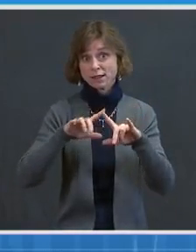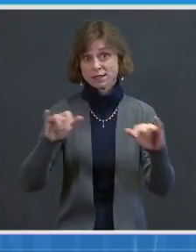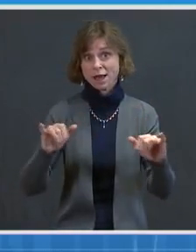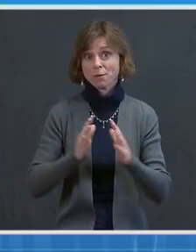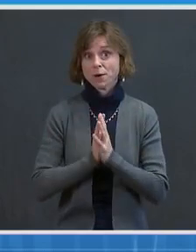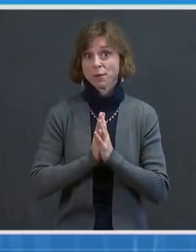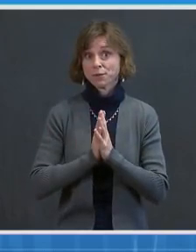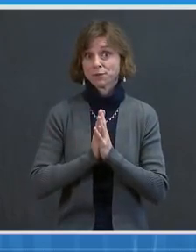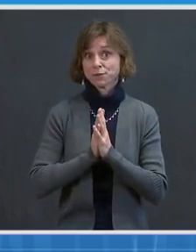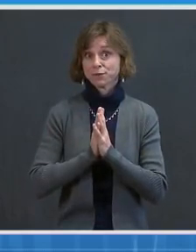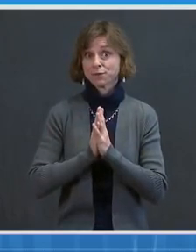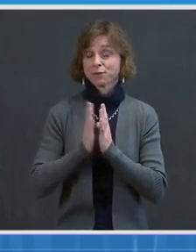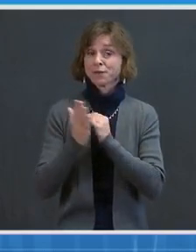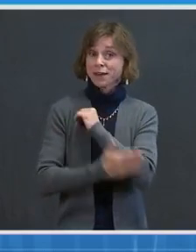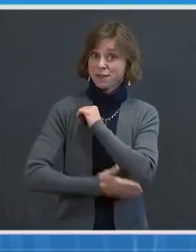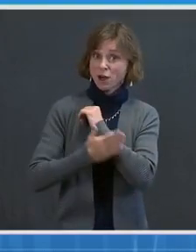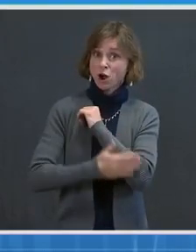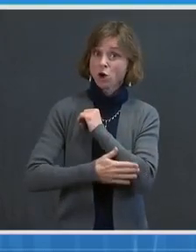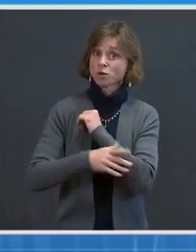through this additional supply.